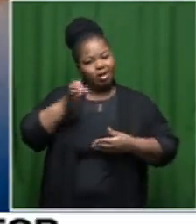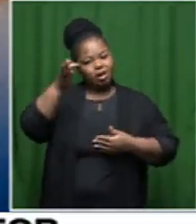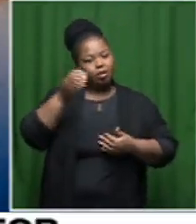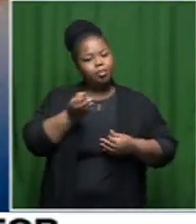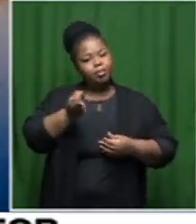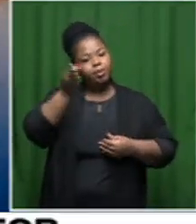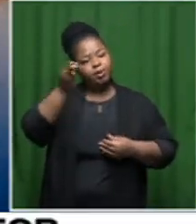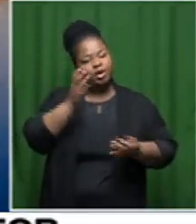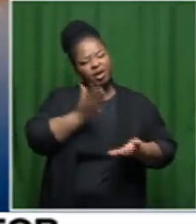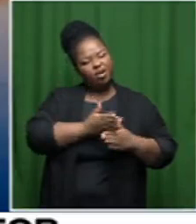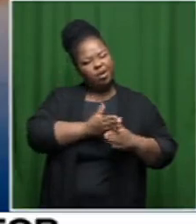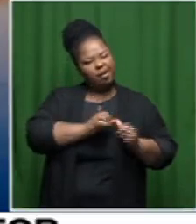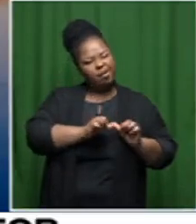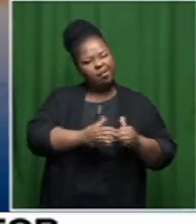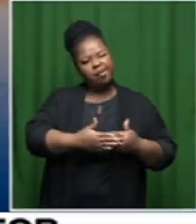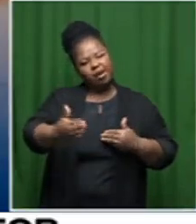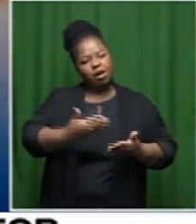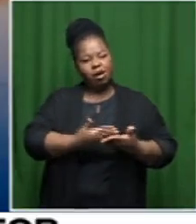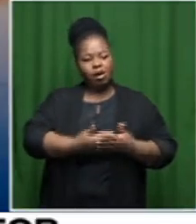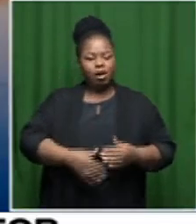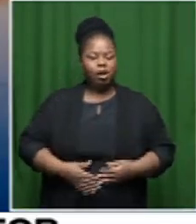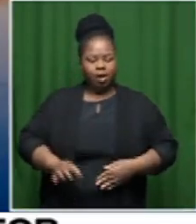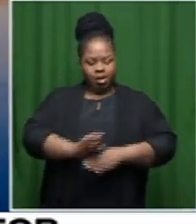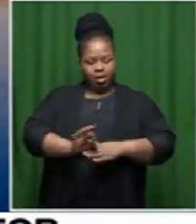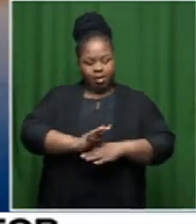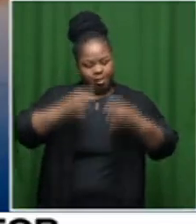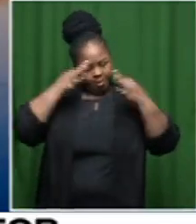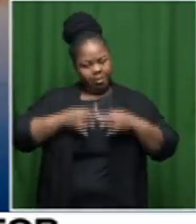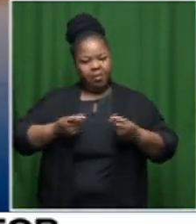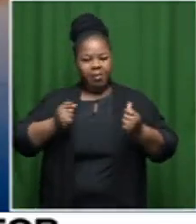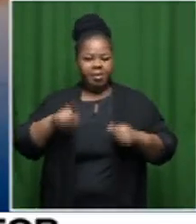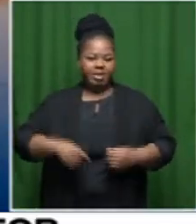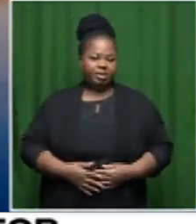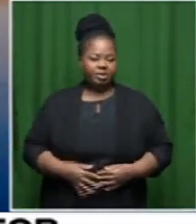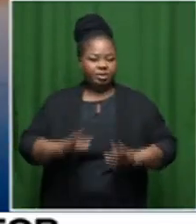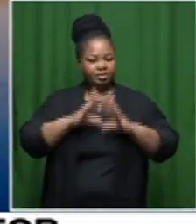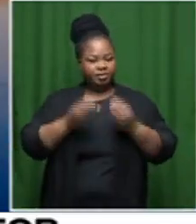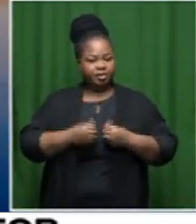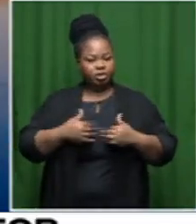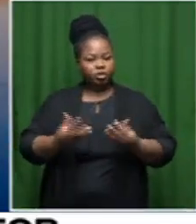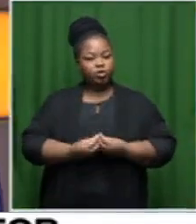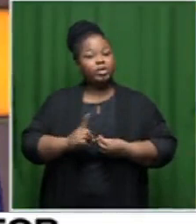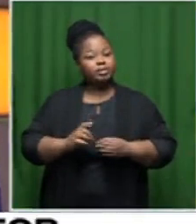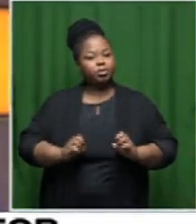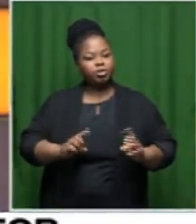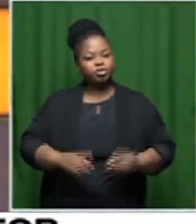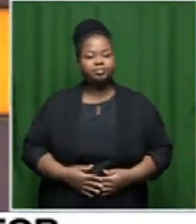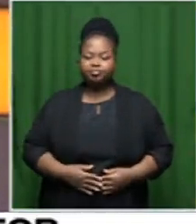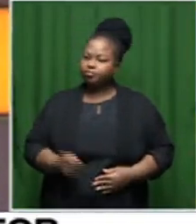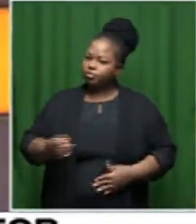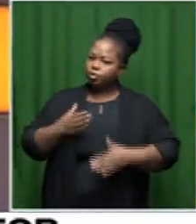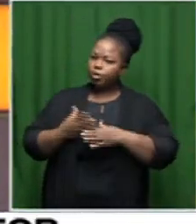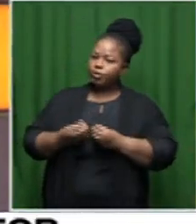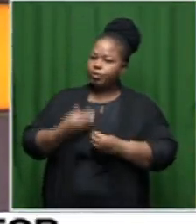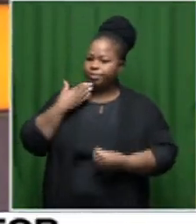can plan and just, make informed decisions. It just all starts with education. So who are you working